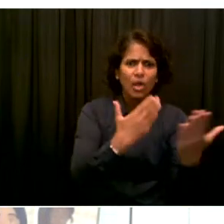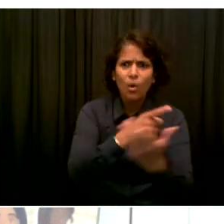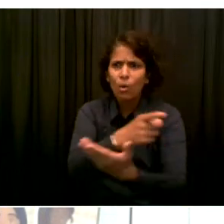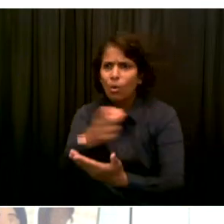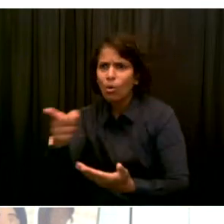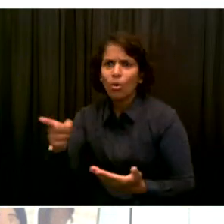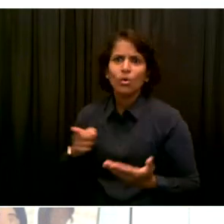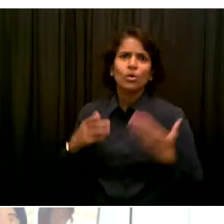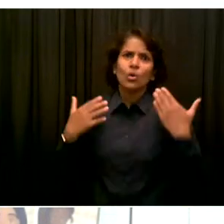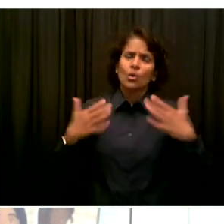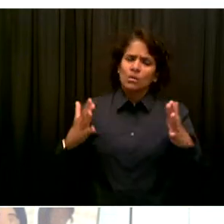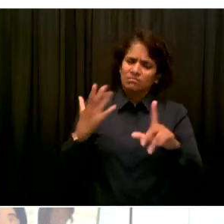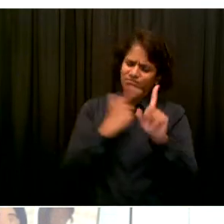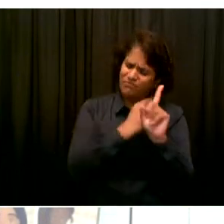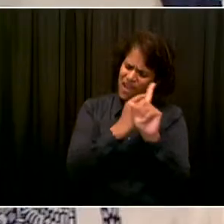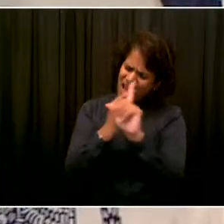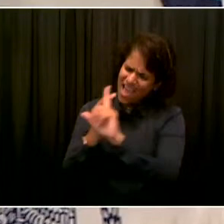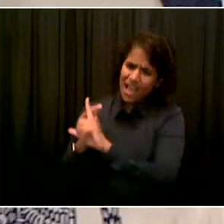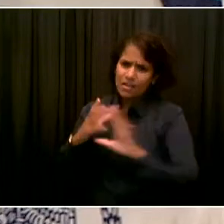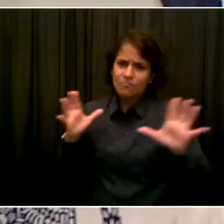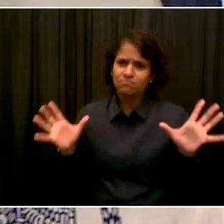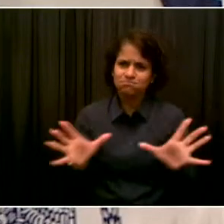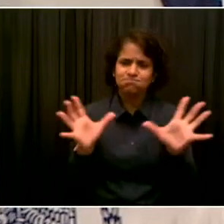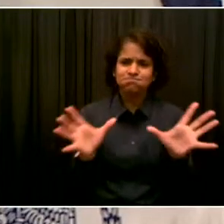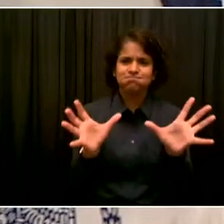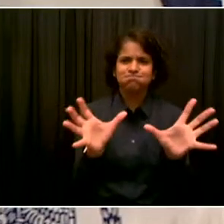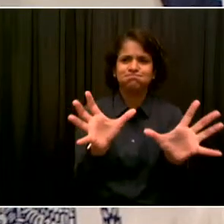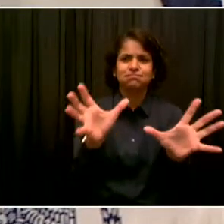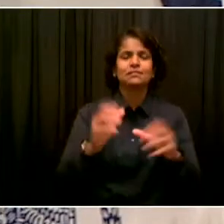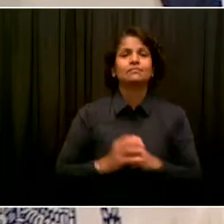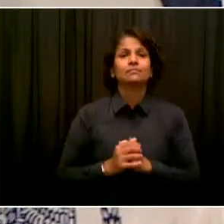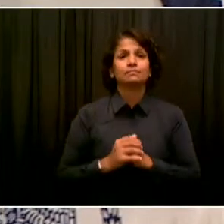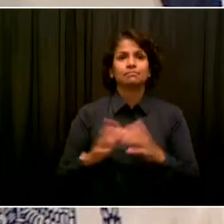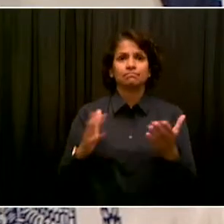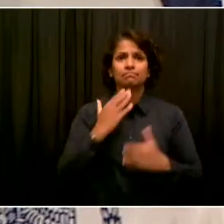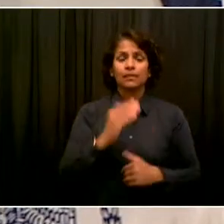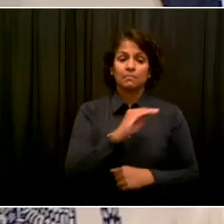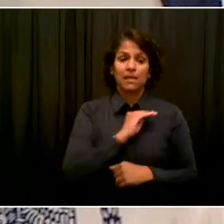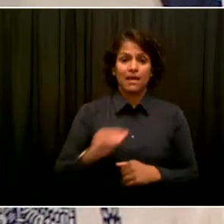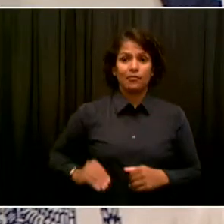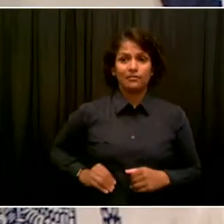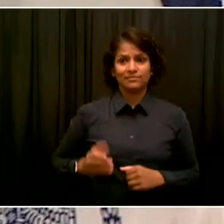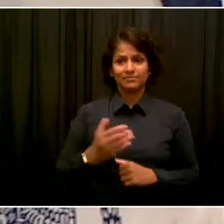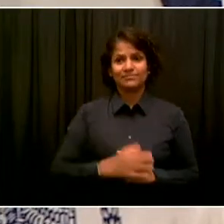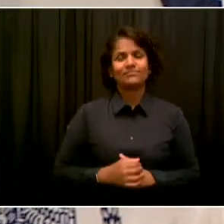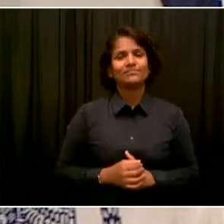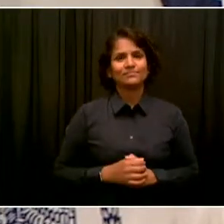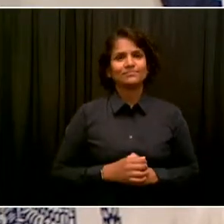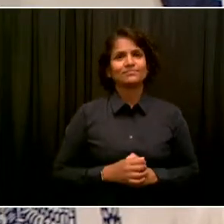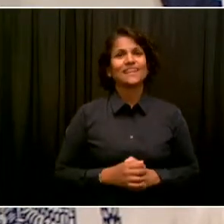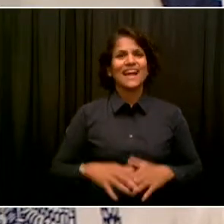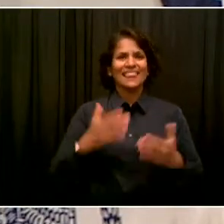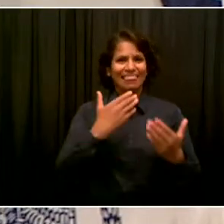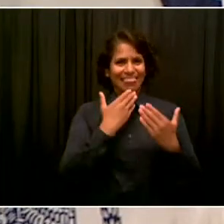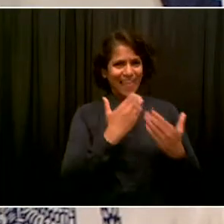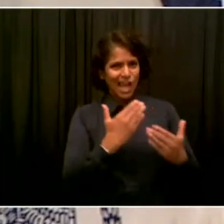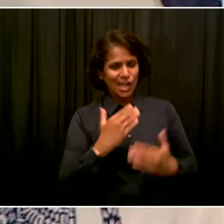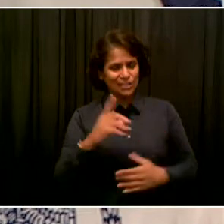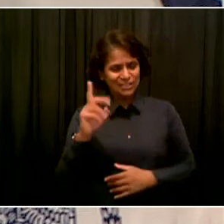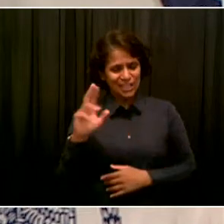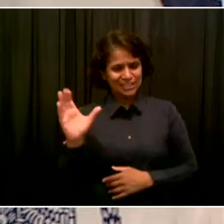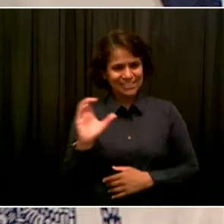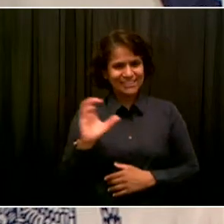table. Back to you, Mr. Mayor. The proverbial dinner table. I like that, Dave. very, very